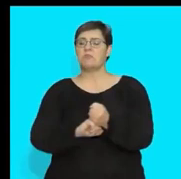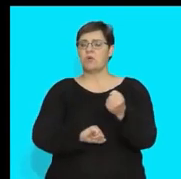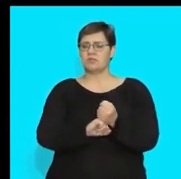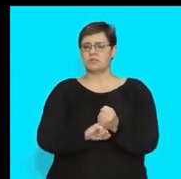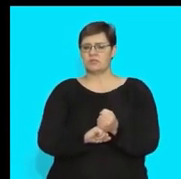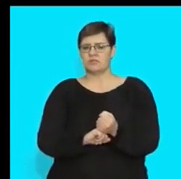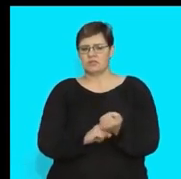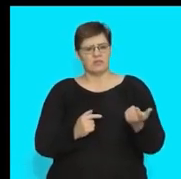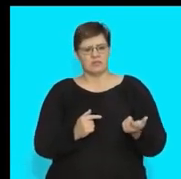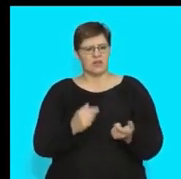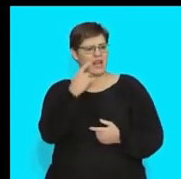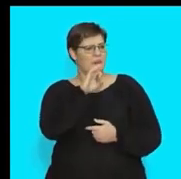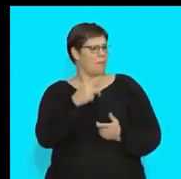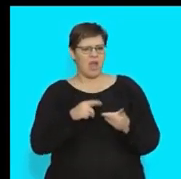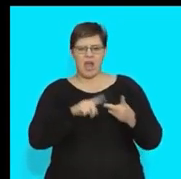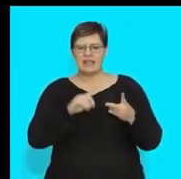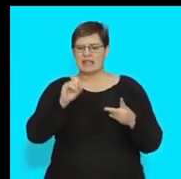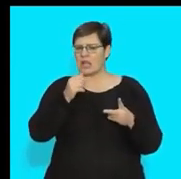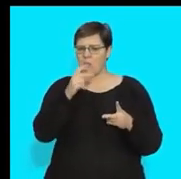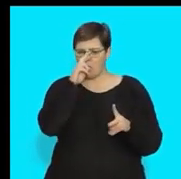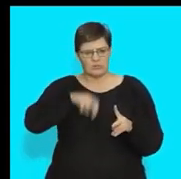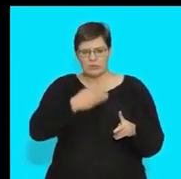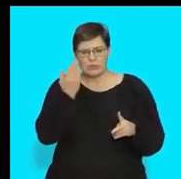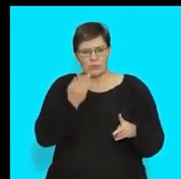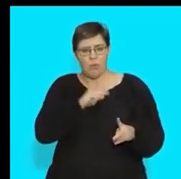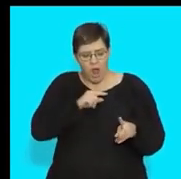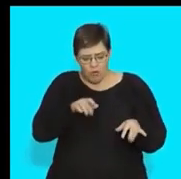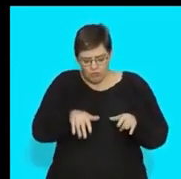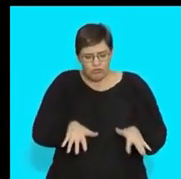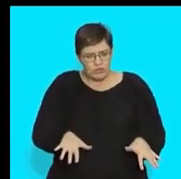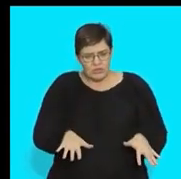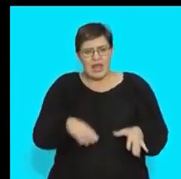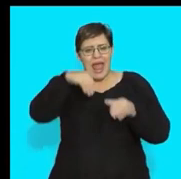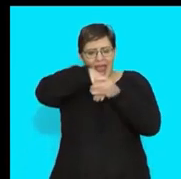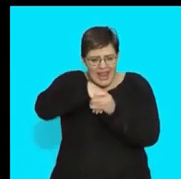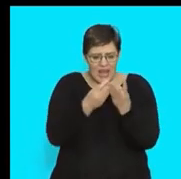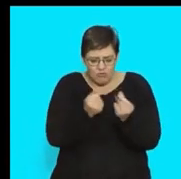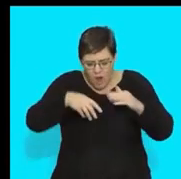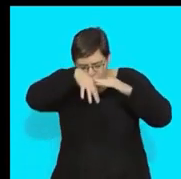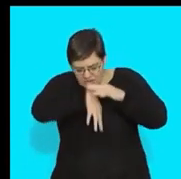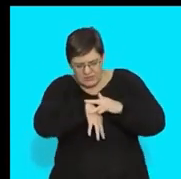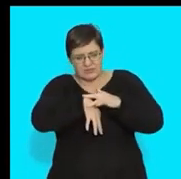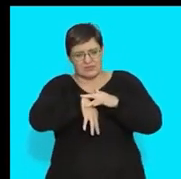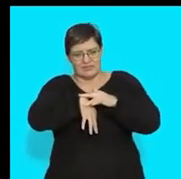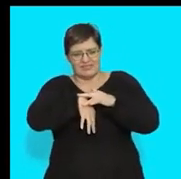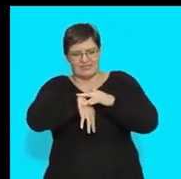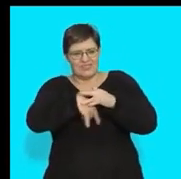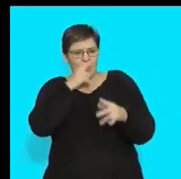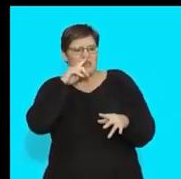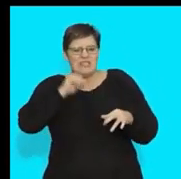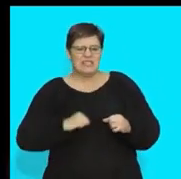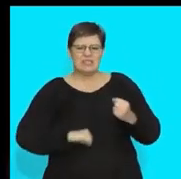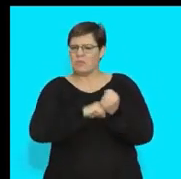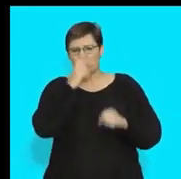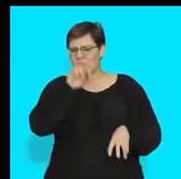Support. Why don't I need parenchyma and sclerenchyma? Guys, my root is in the ground. Right? It